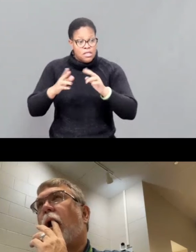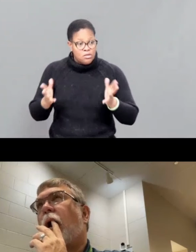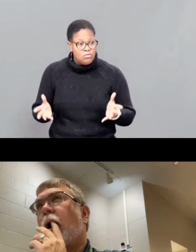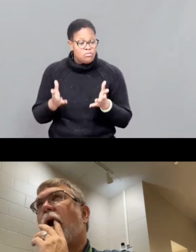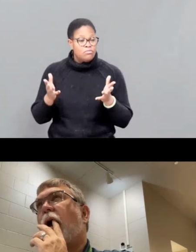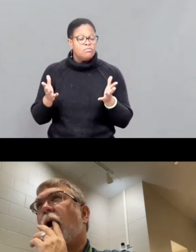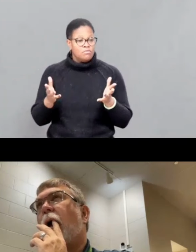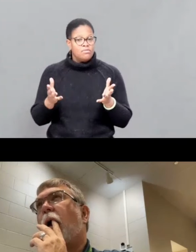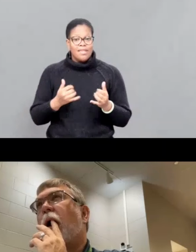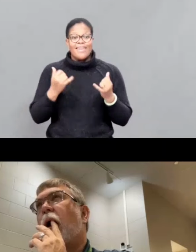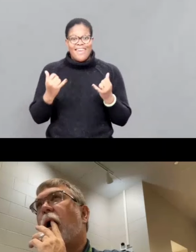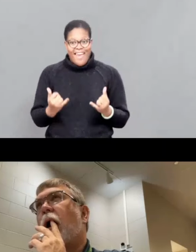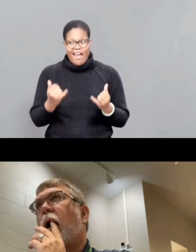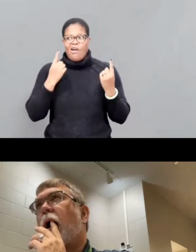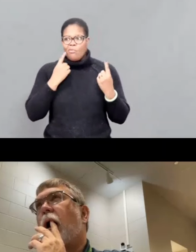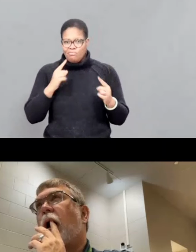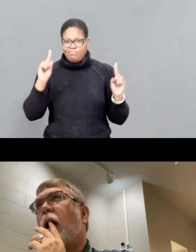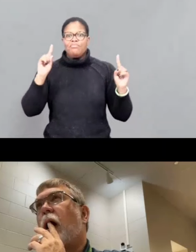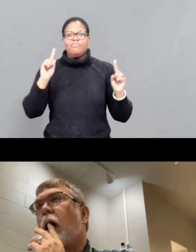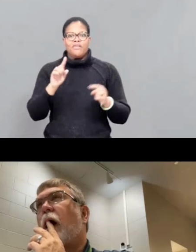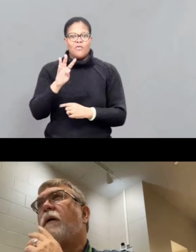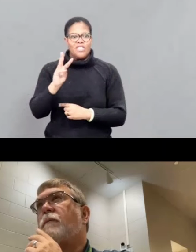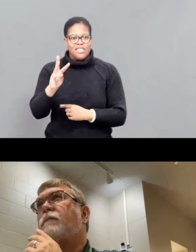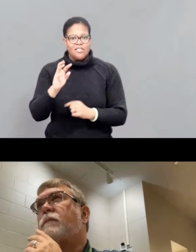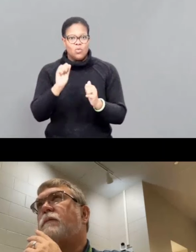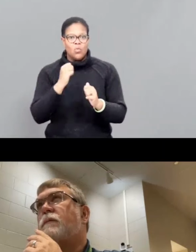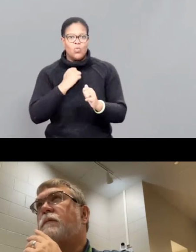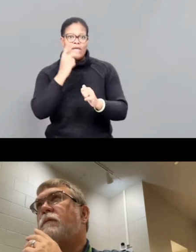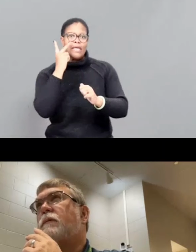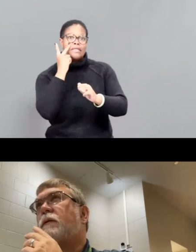and now we're at 46. We can see 50.